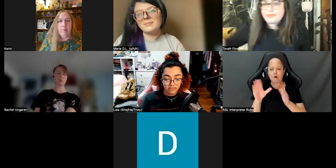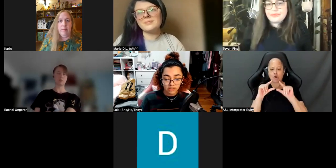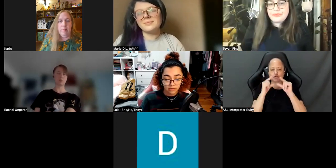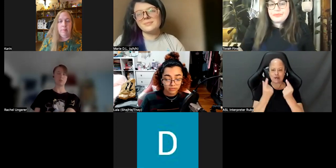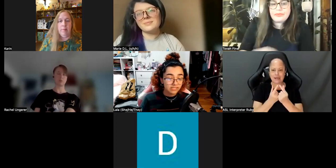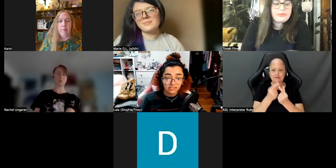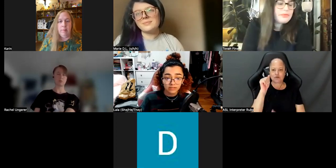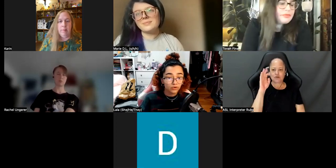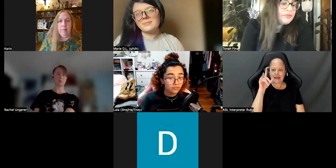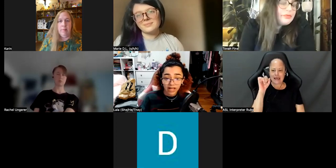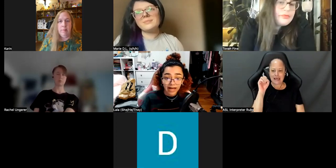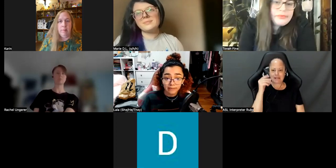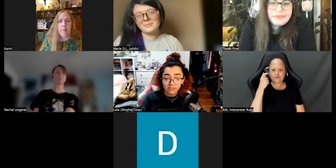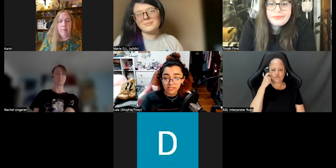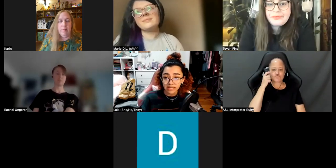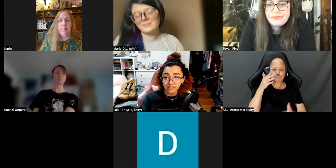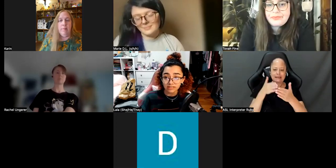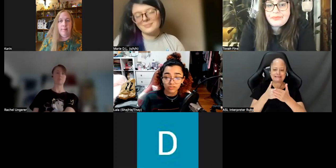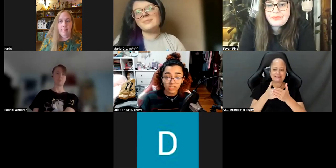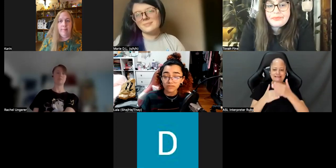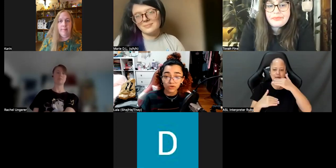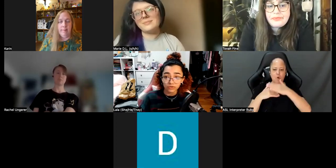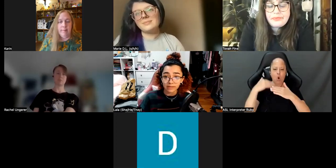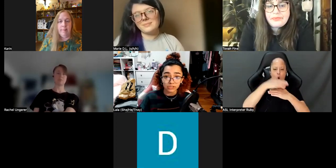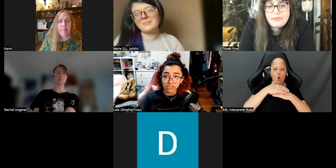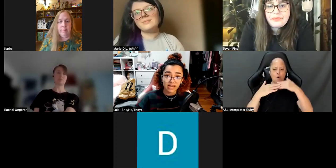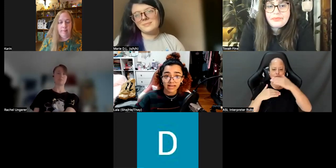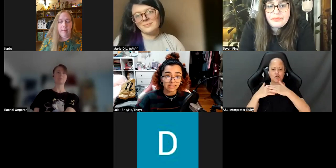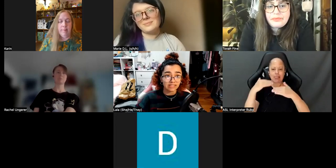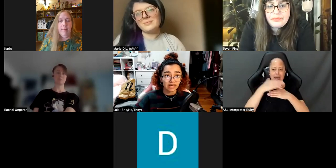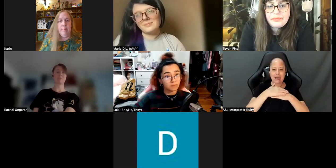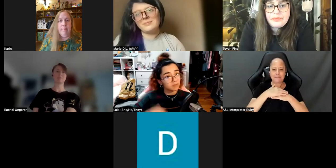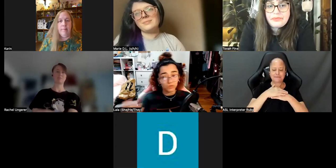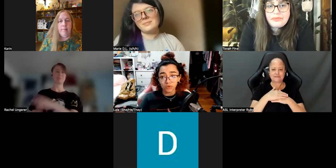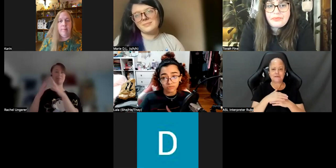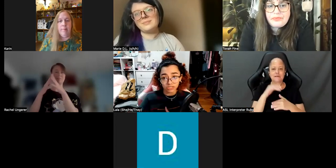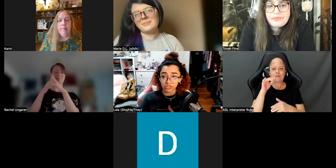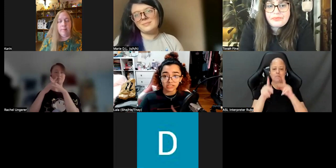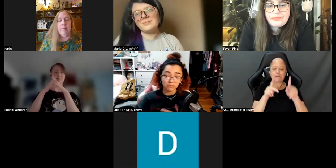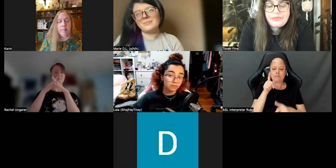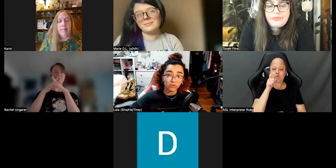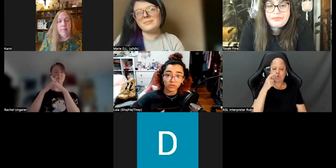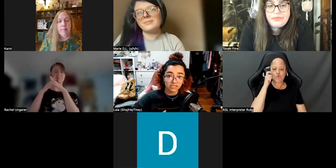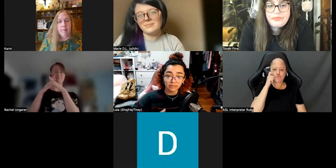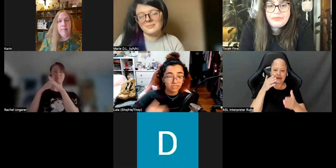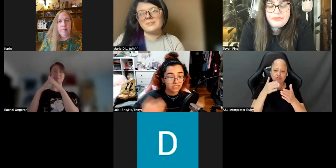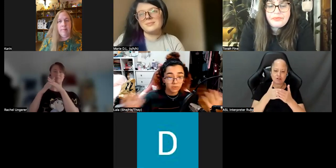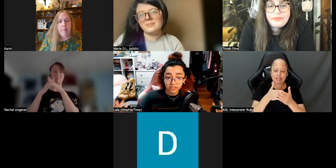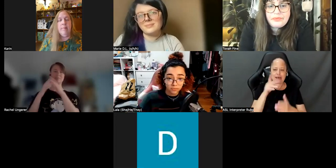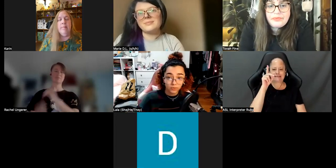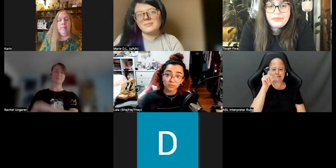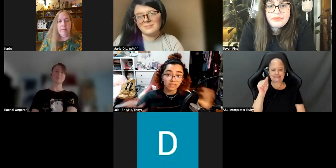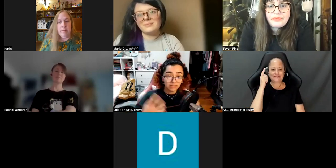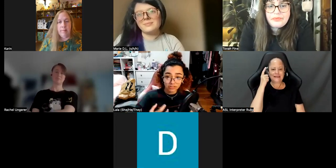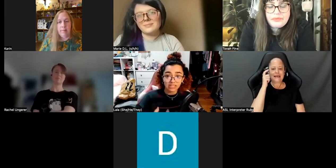Ableism and racism overlaps, like not even overlaps just as in like people who are racialized and people who are disabled